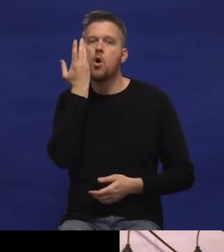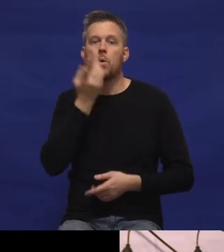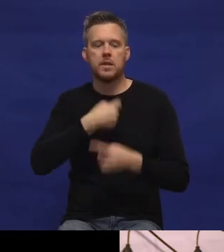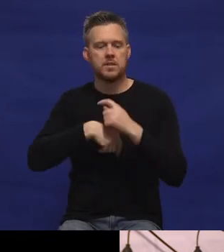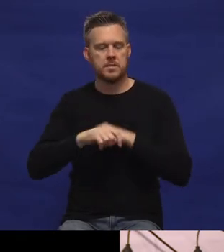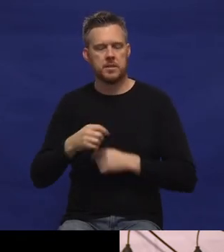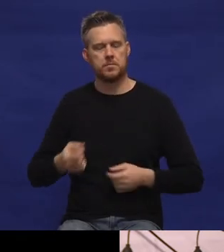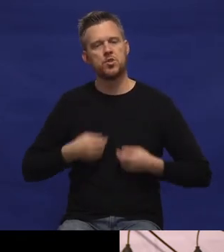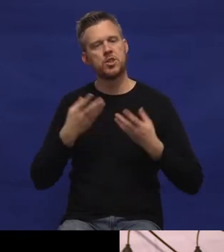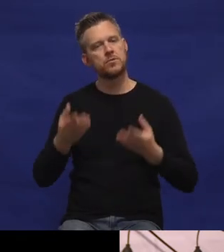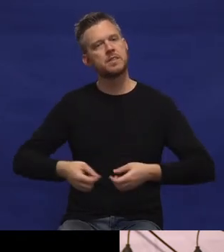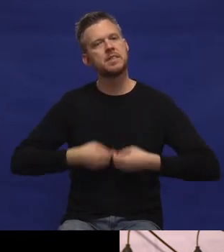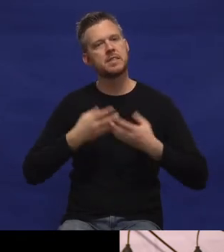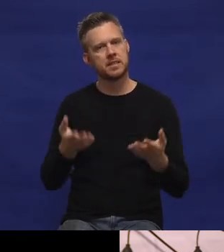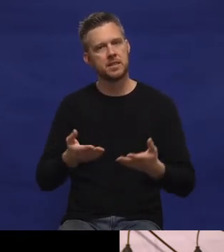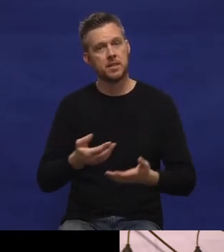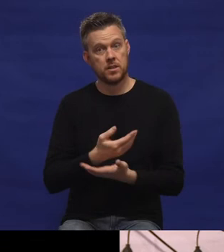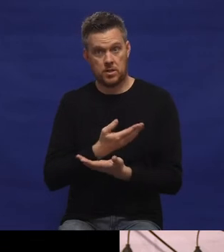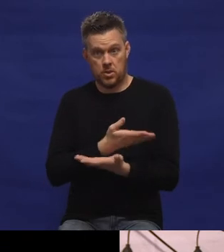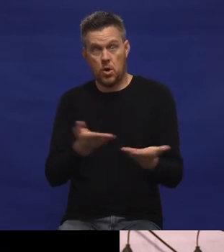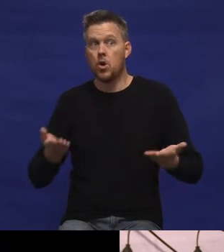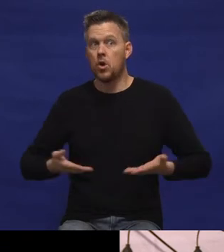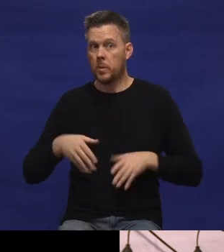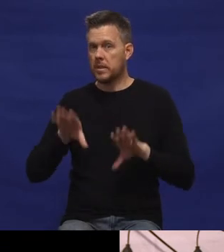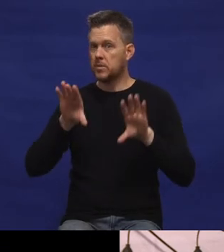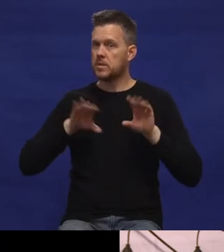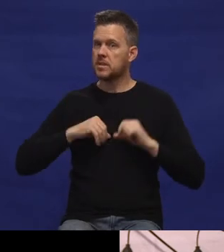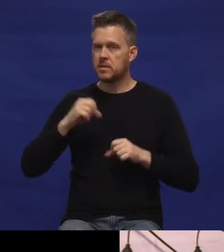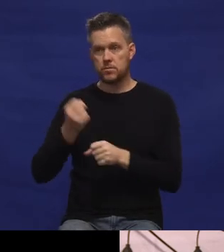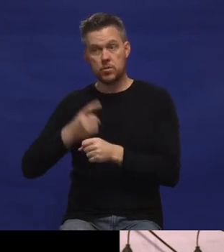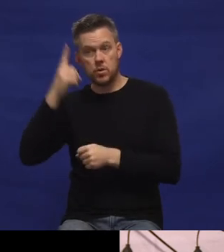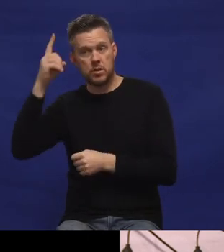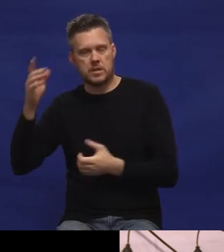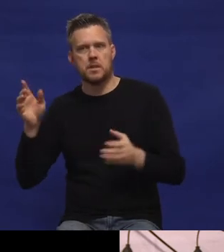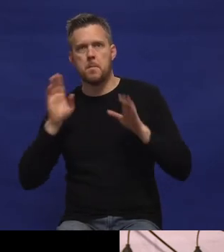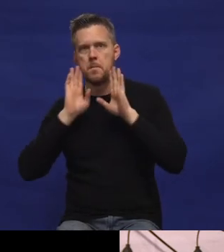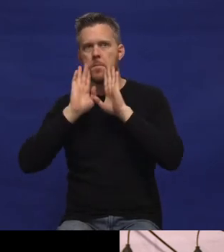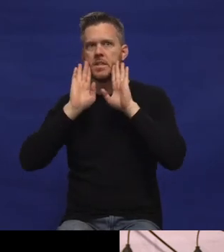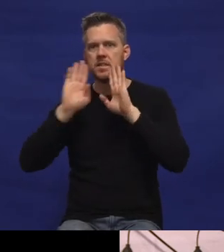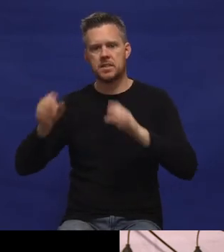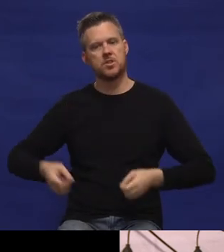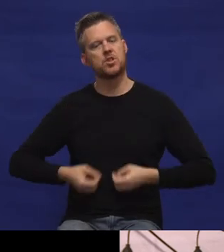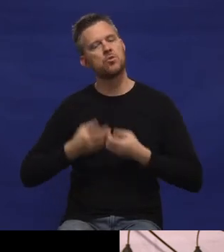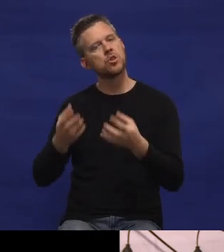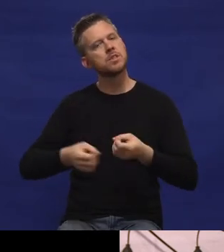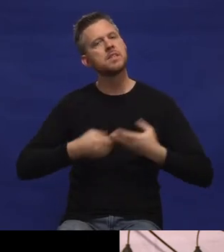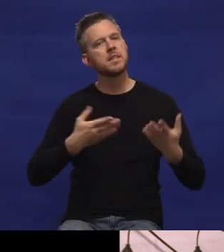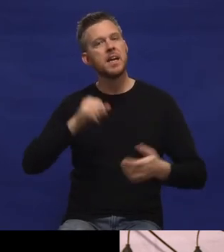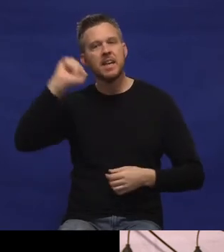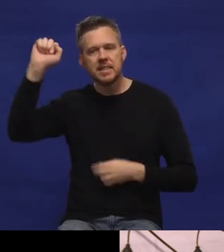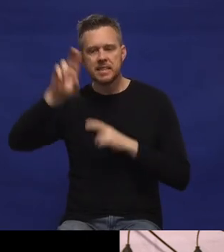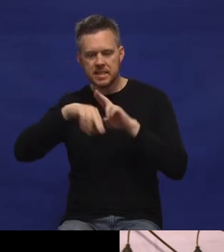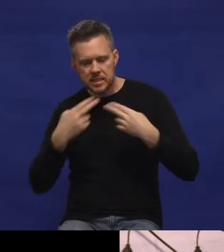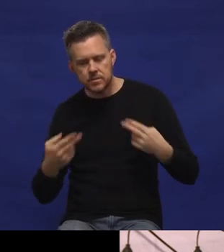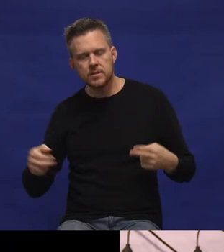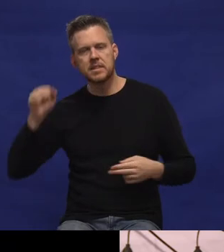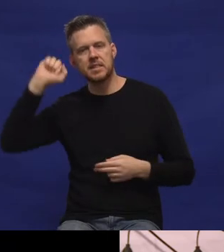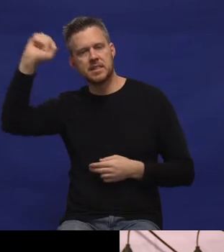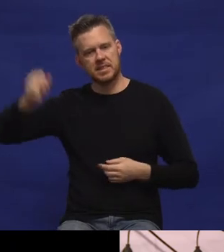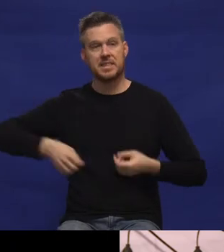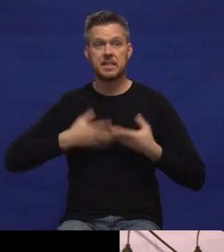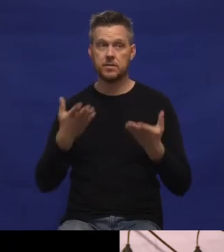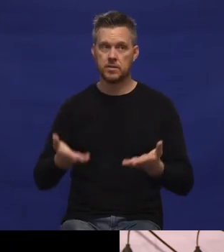be generous. We who are the recipients of God's amazing generosity and his gifts and his